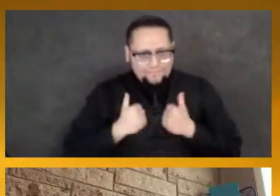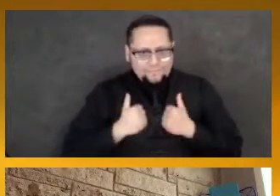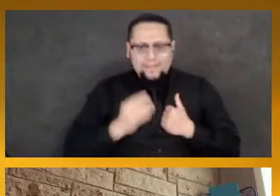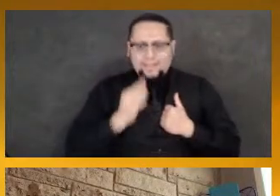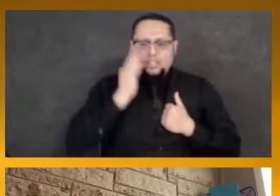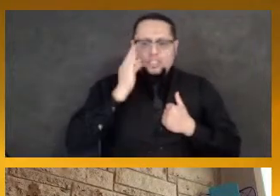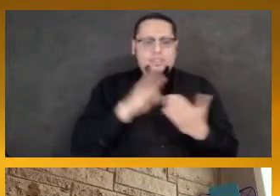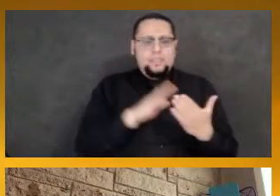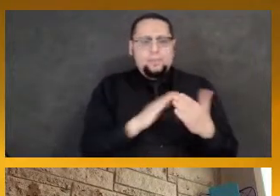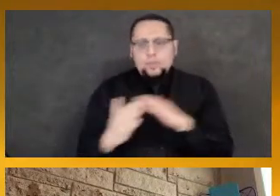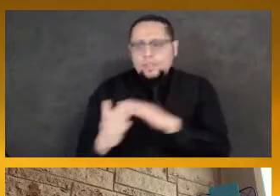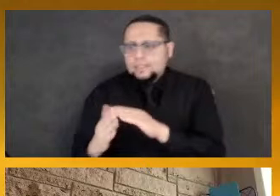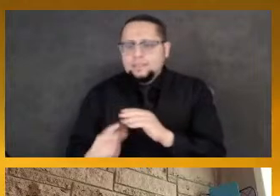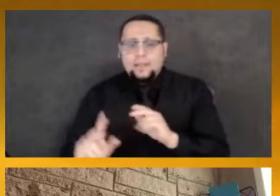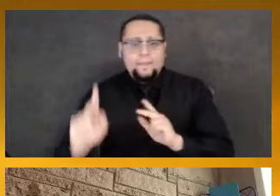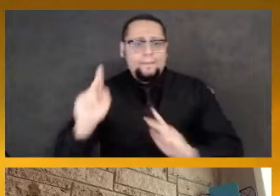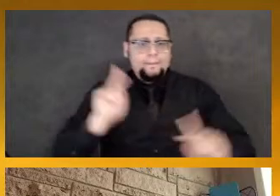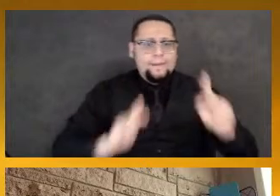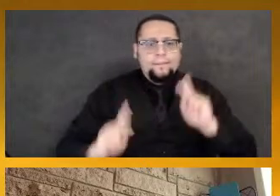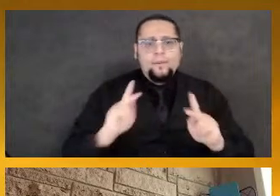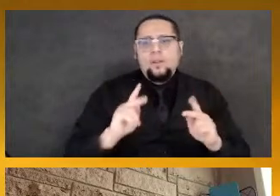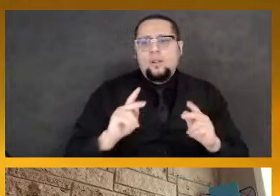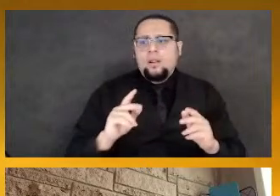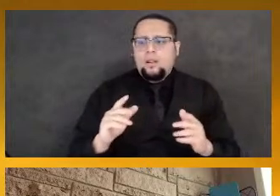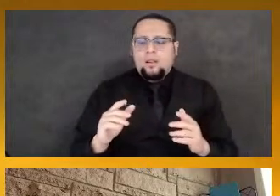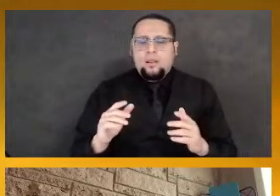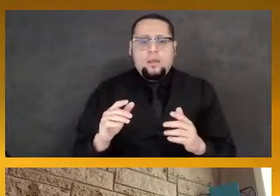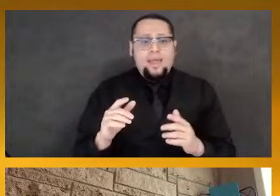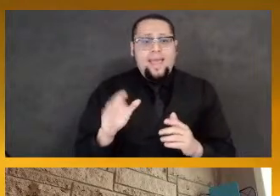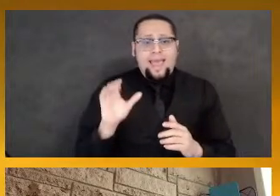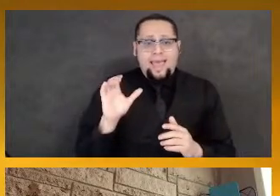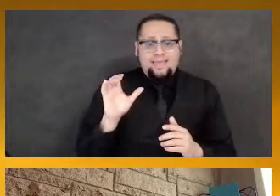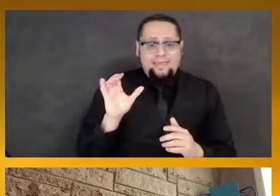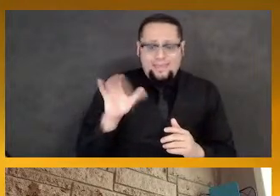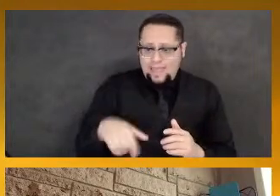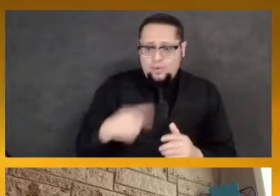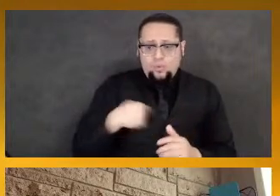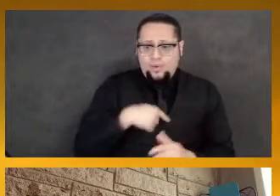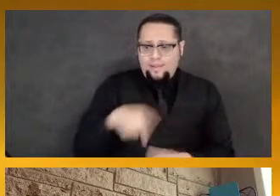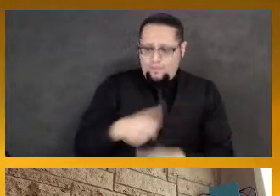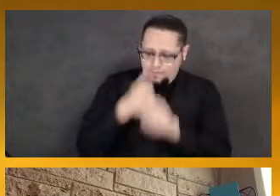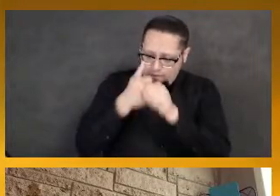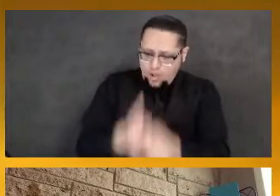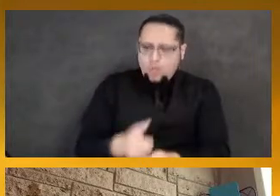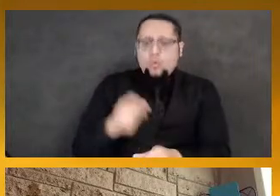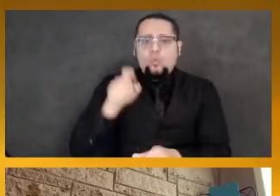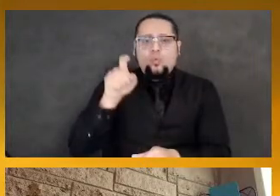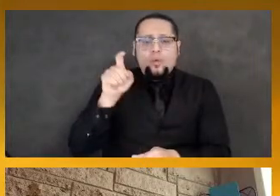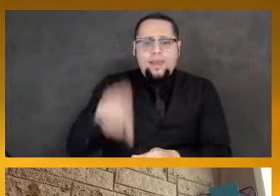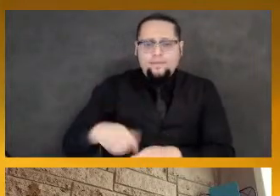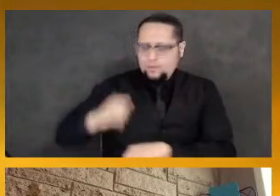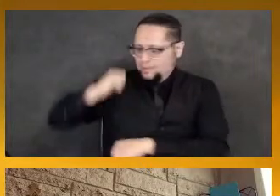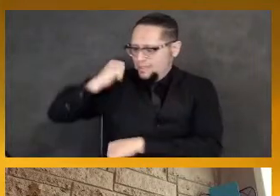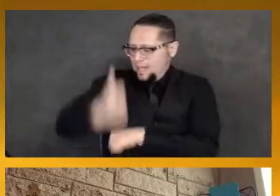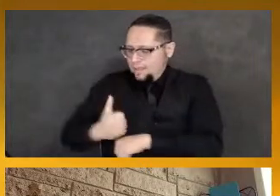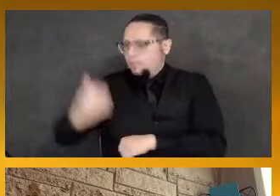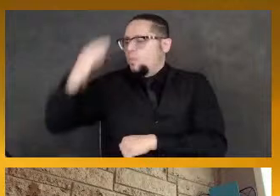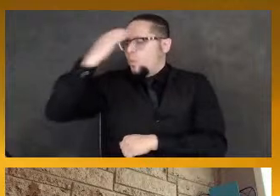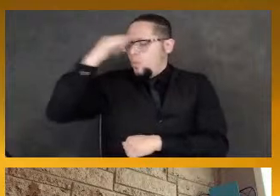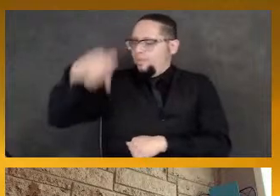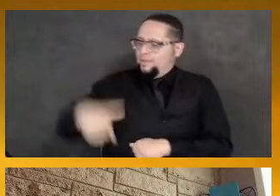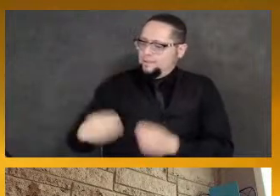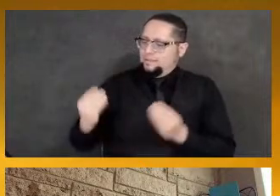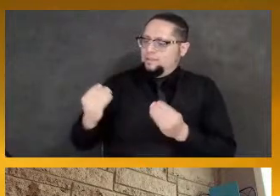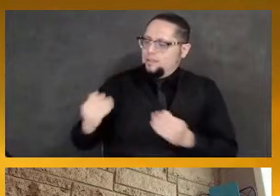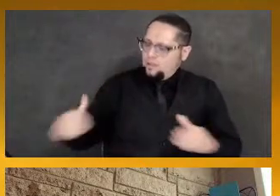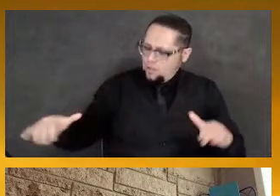and people and nations, and it must be followed by that too. It has to be preceded and followed by, so, you know, land